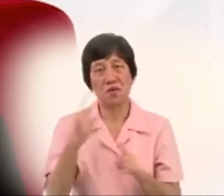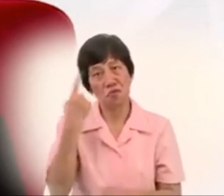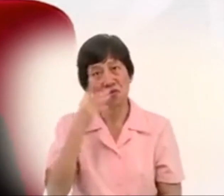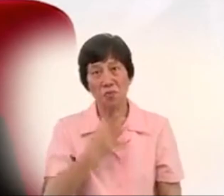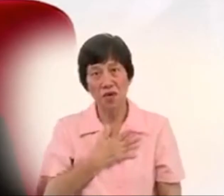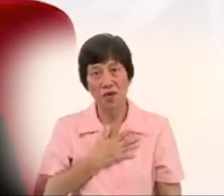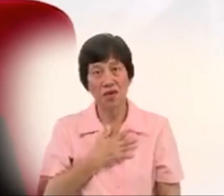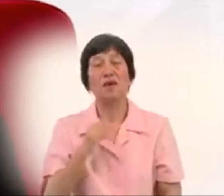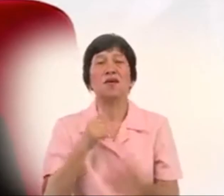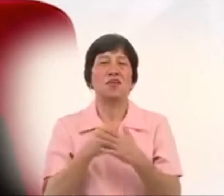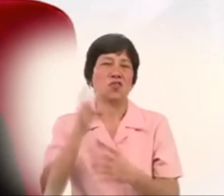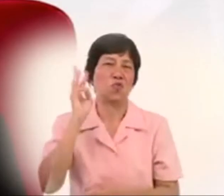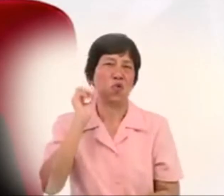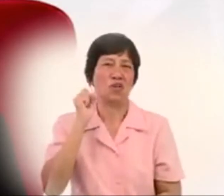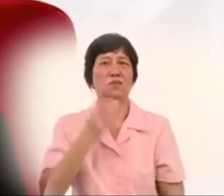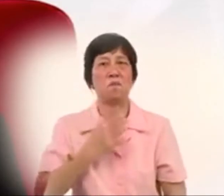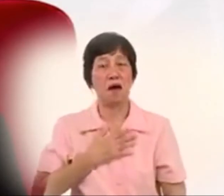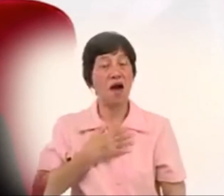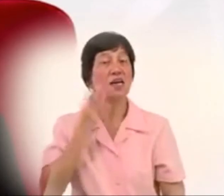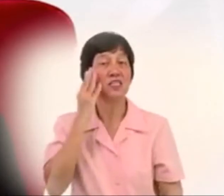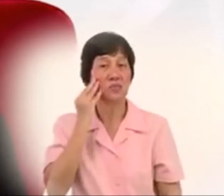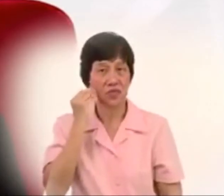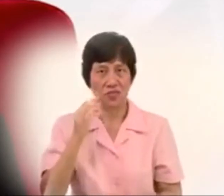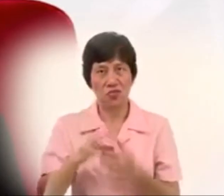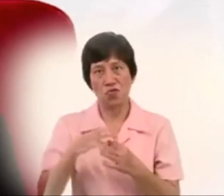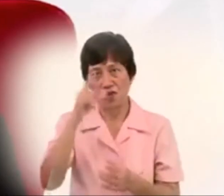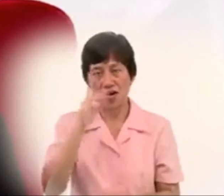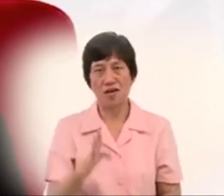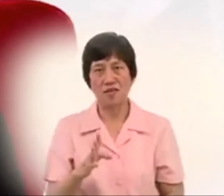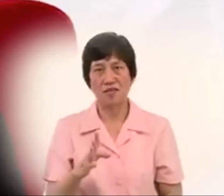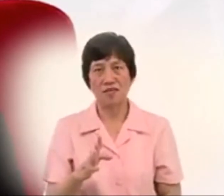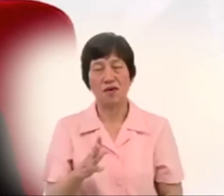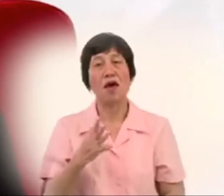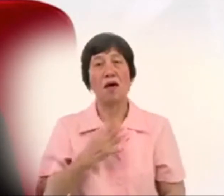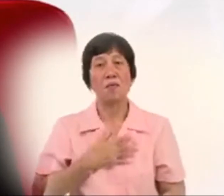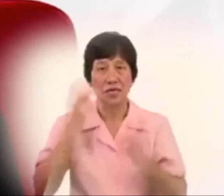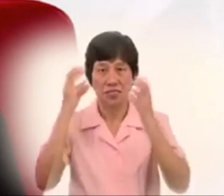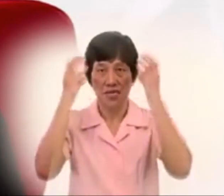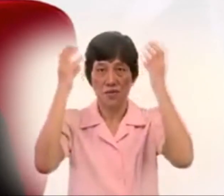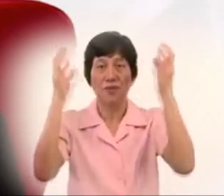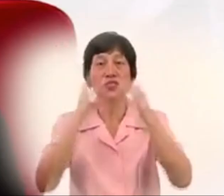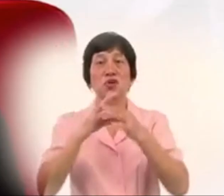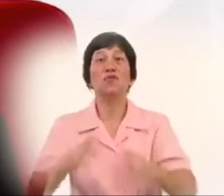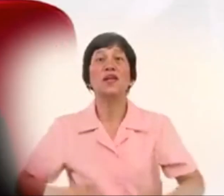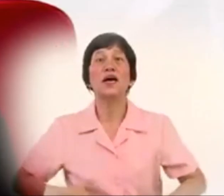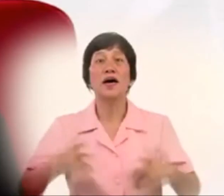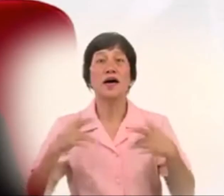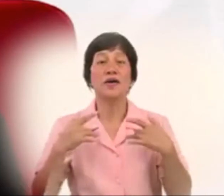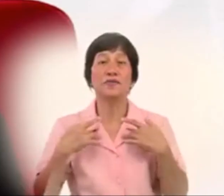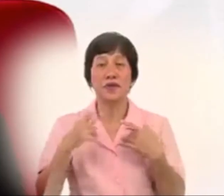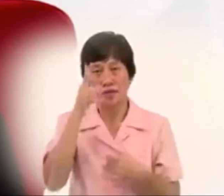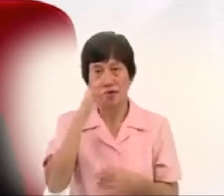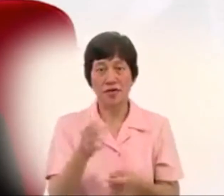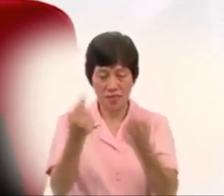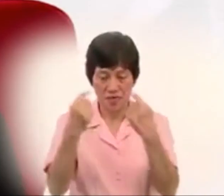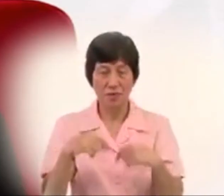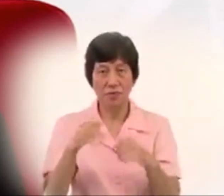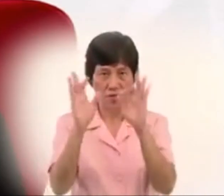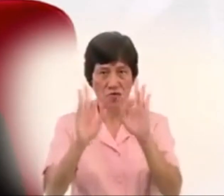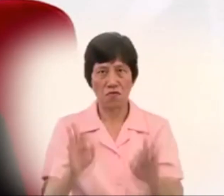my experience of God. On my celebration of life, God comes in the form